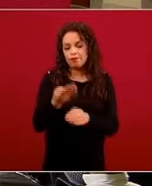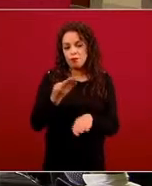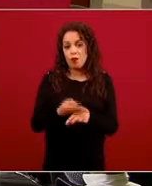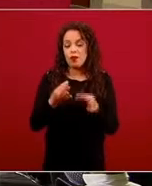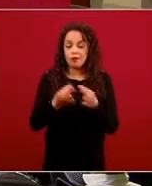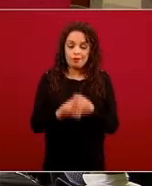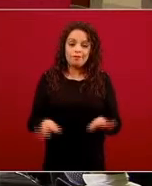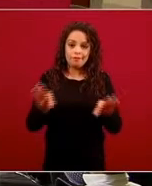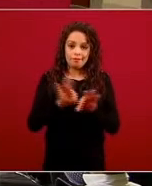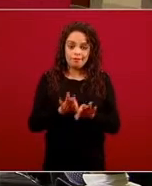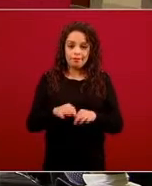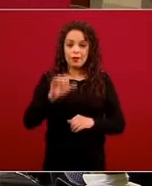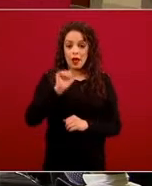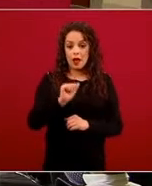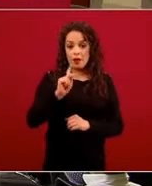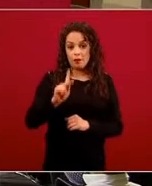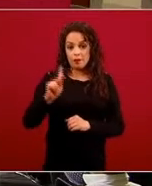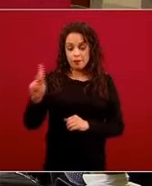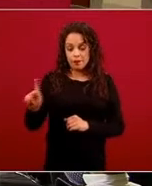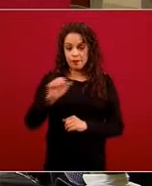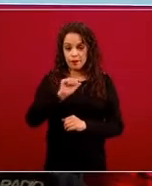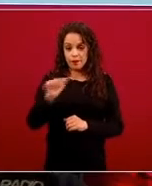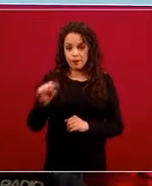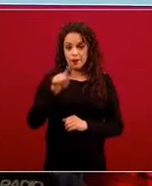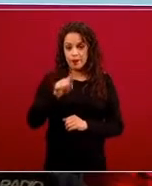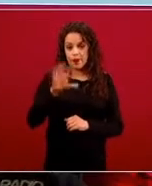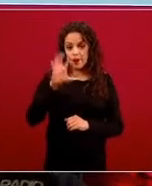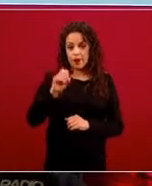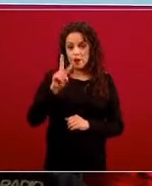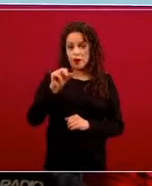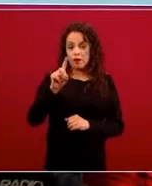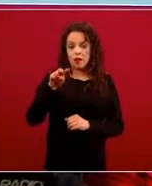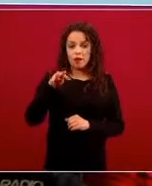important information to the general public.